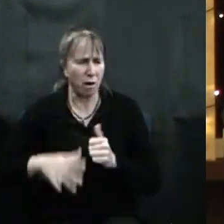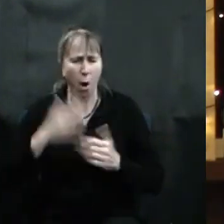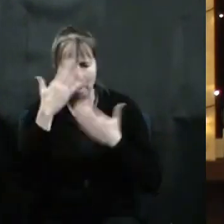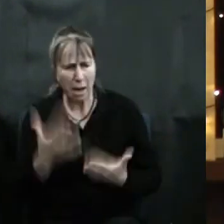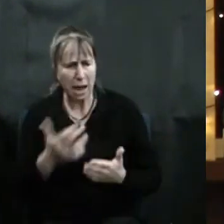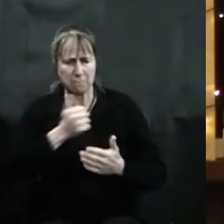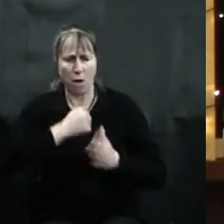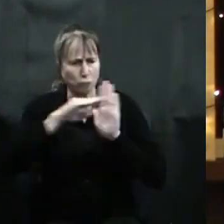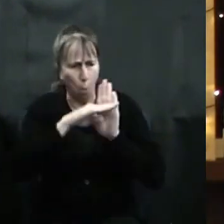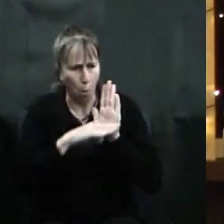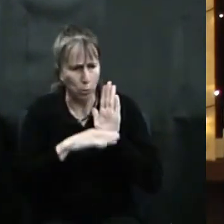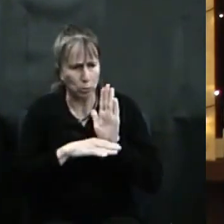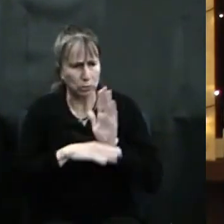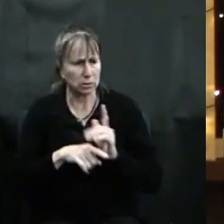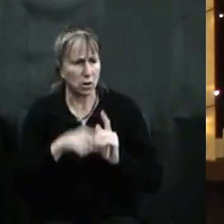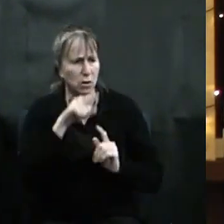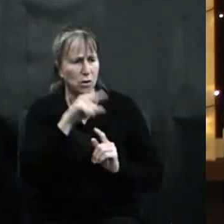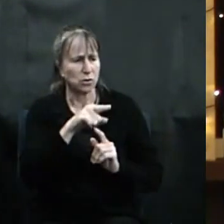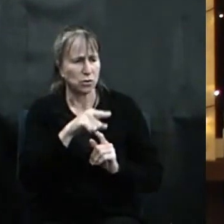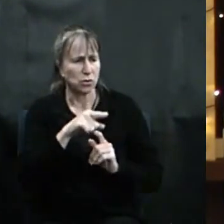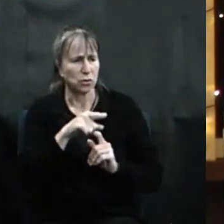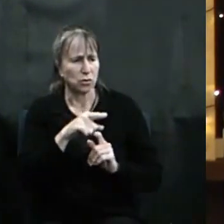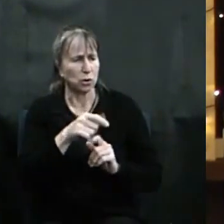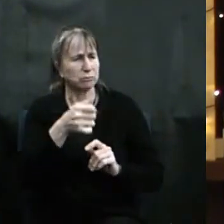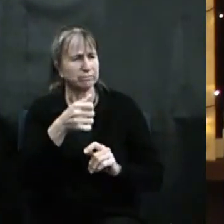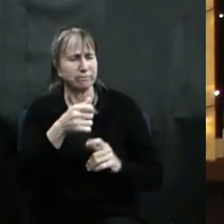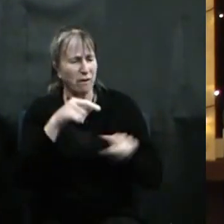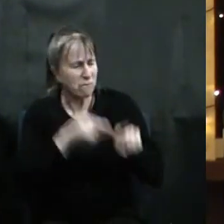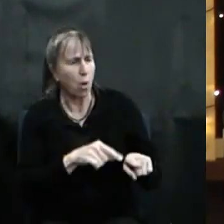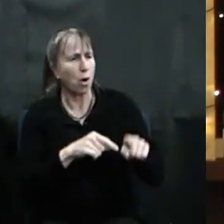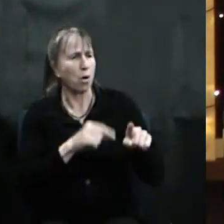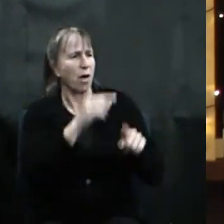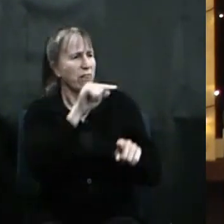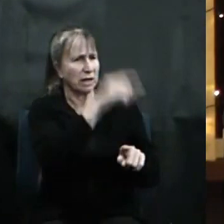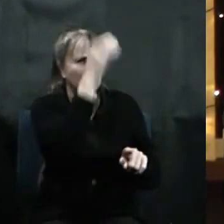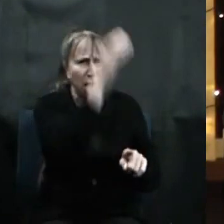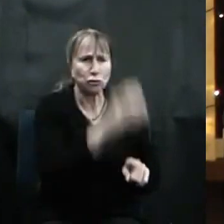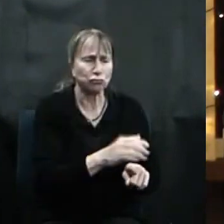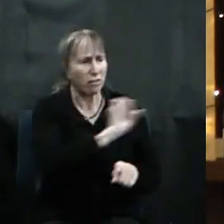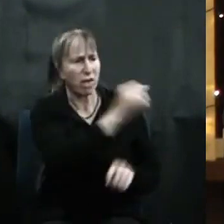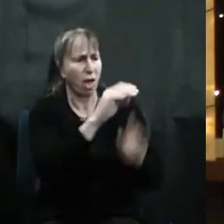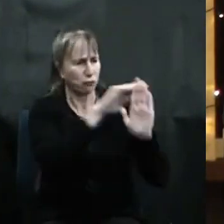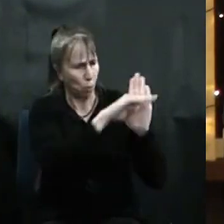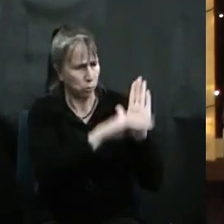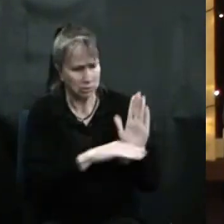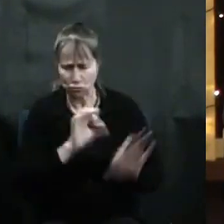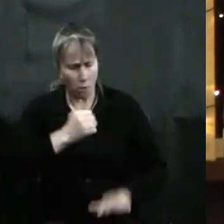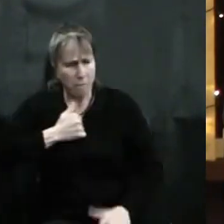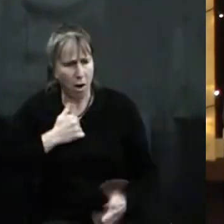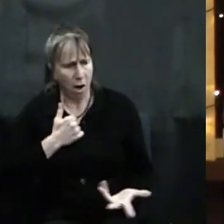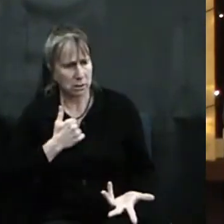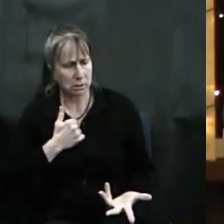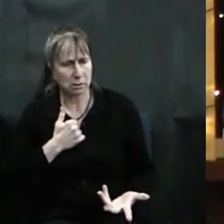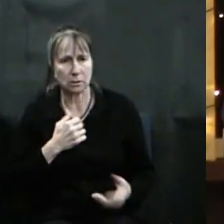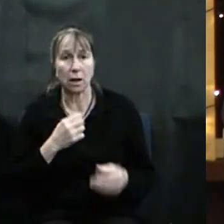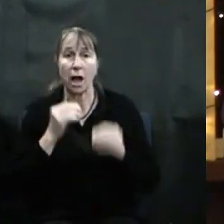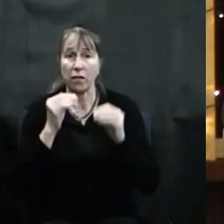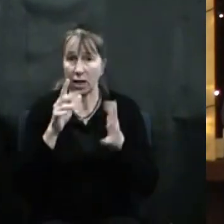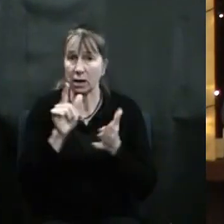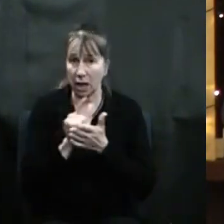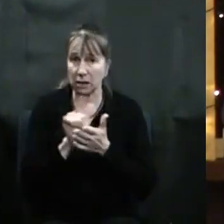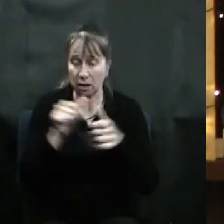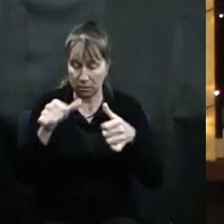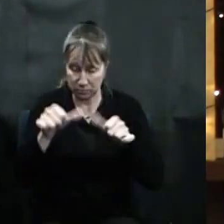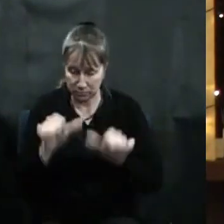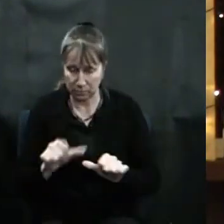my rules, but have acted according to the rules of the nations round about you. A couple of chapters on.